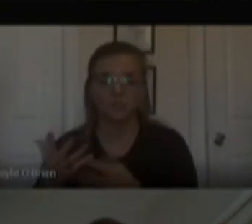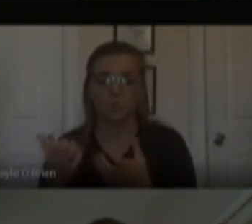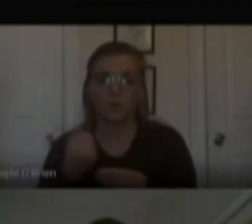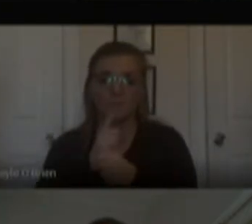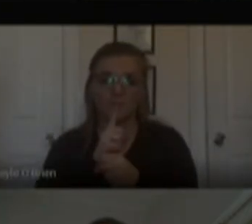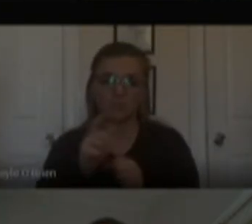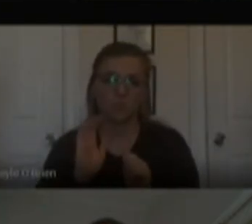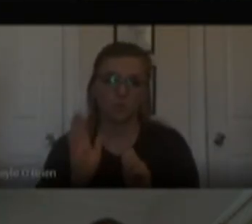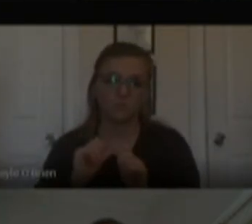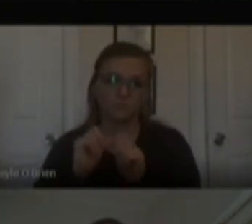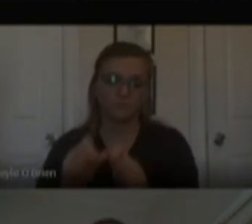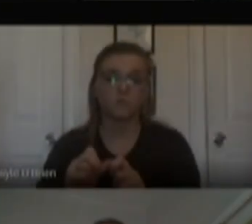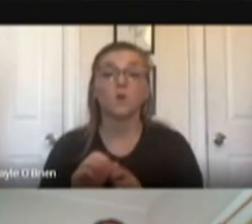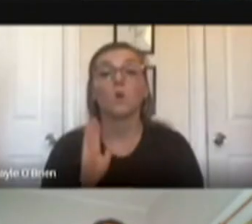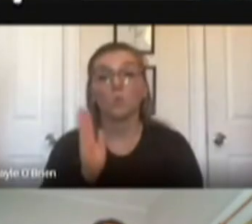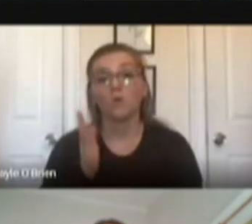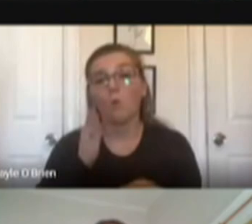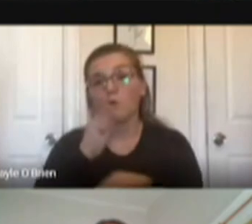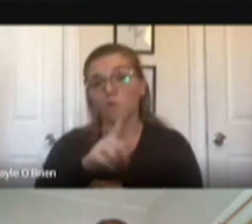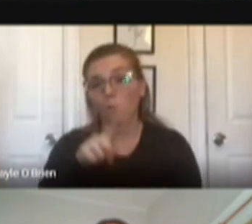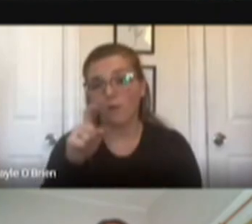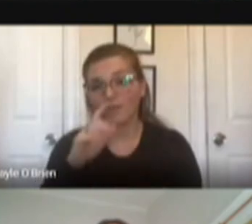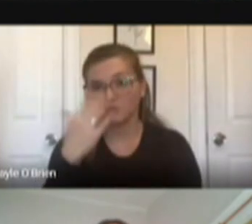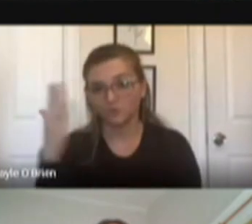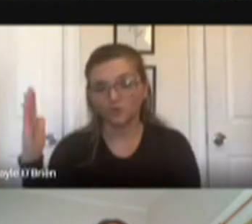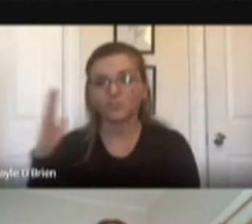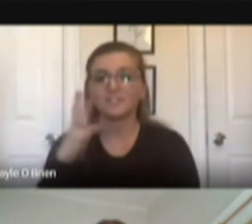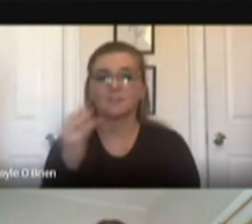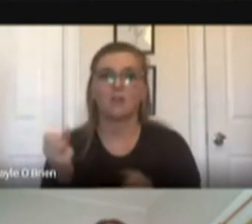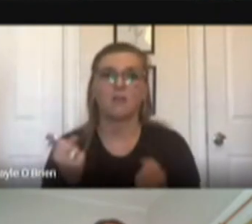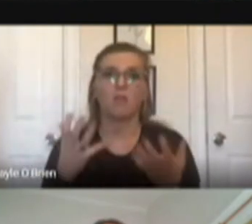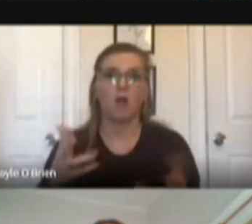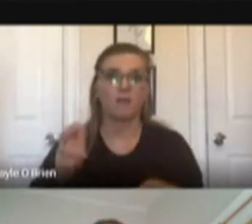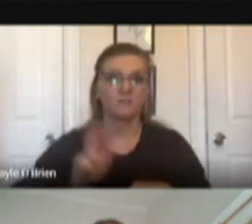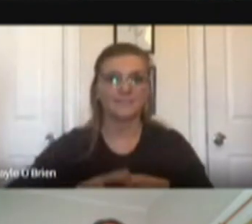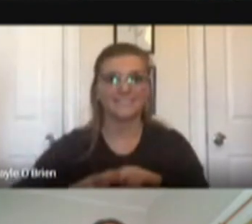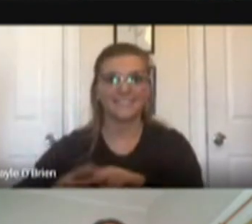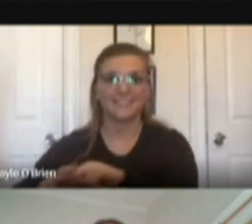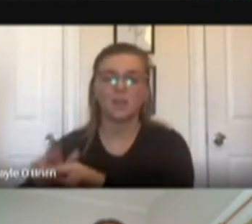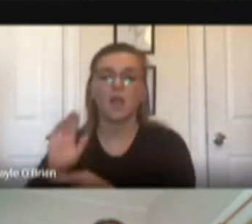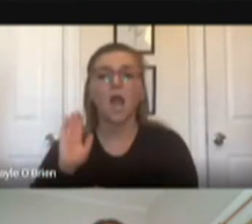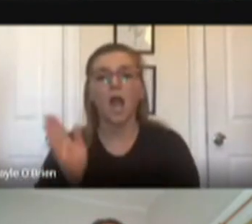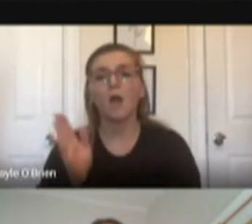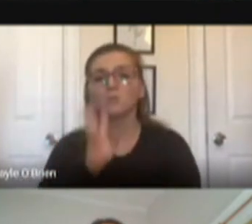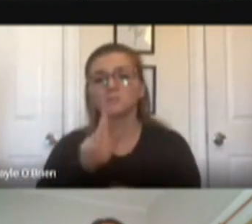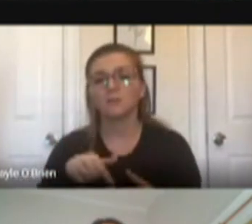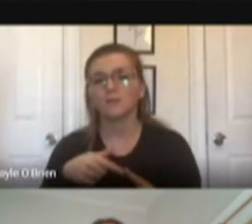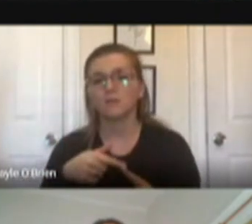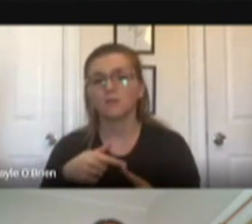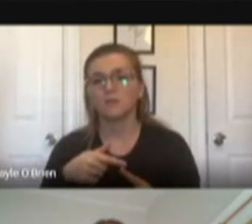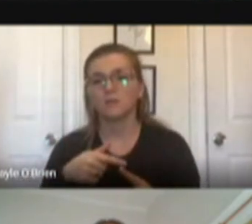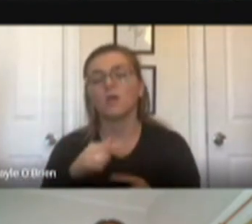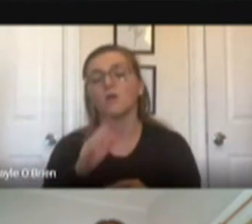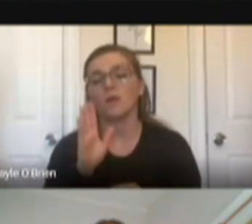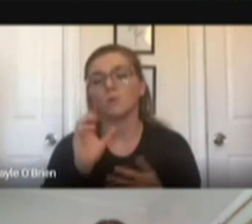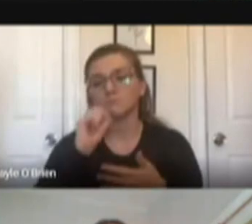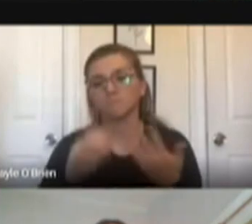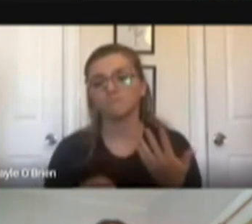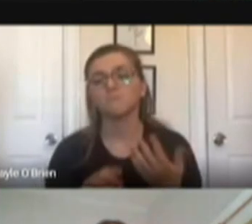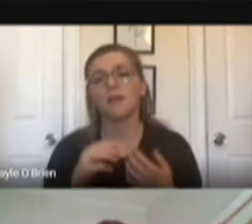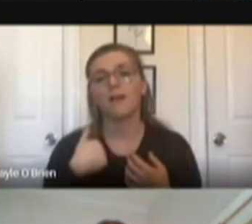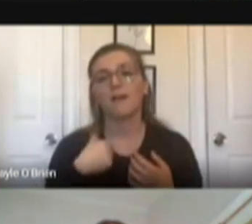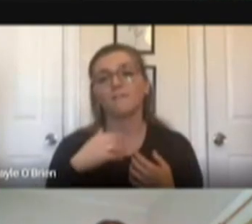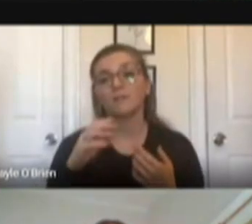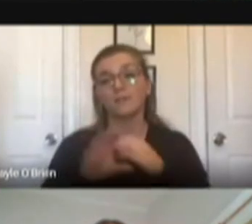over 100 trees, and many areas to sit on a daily basis. I'll highlight some of those. There's terraces along Cambridge